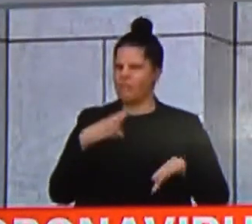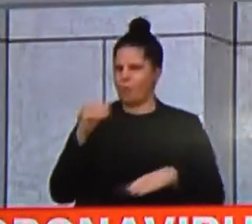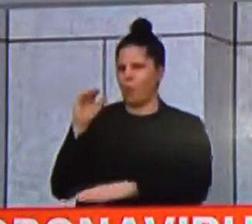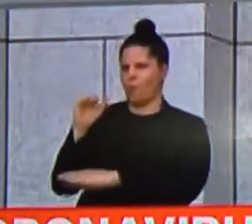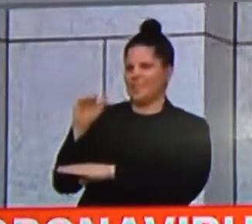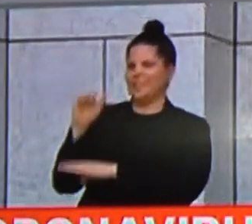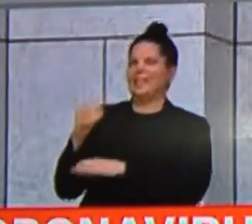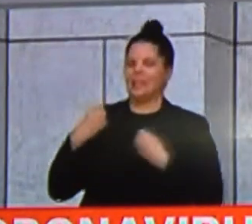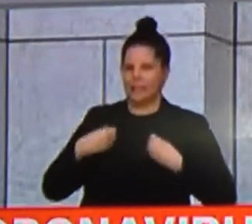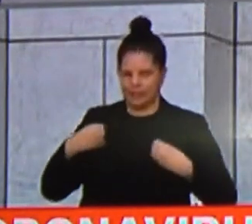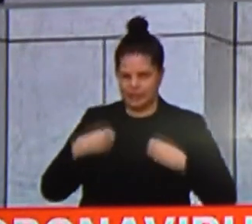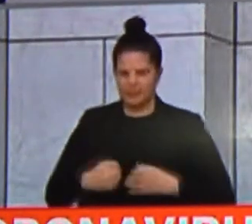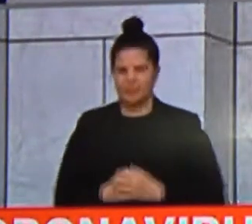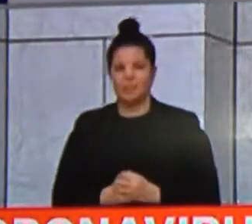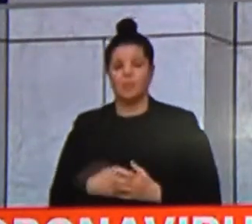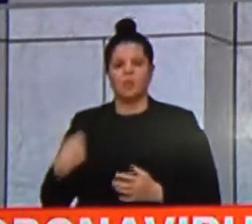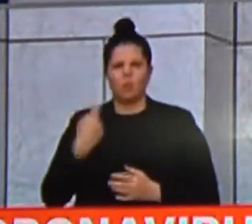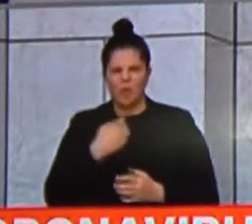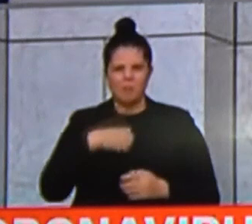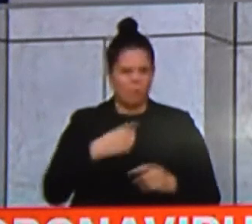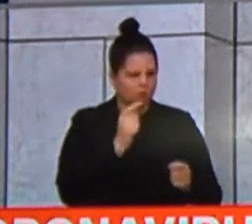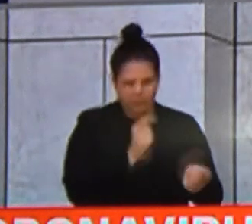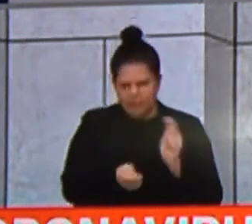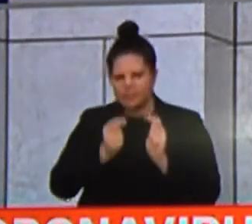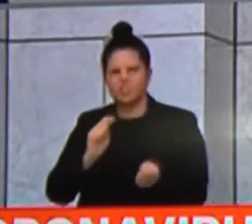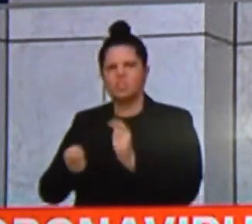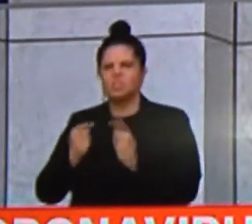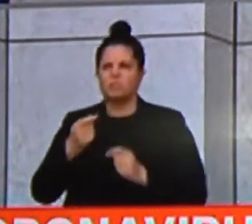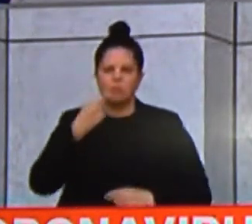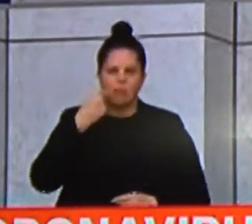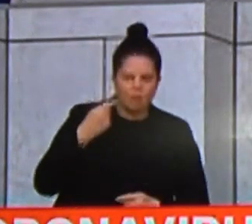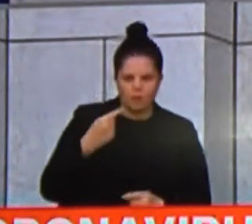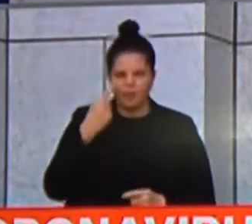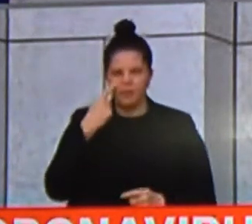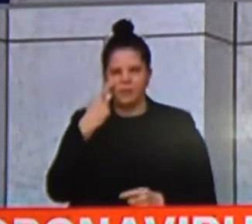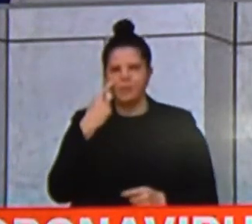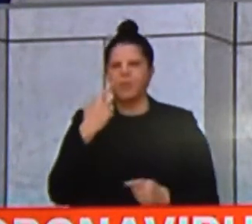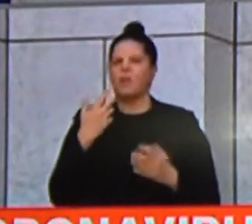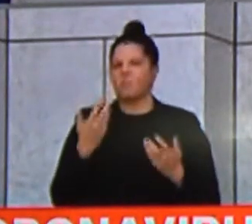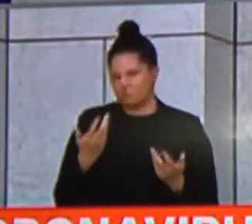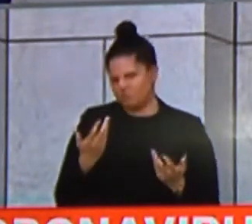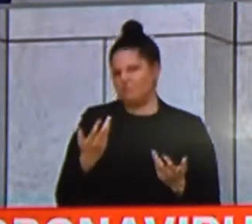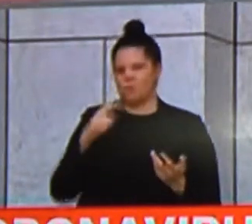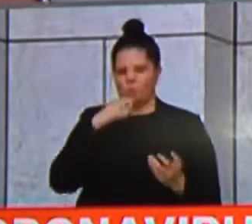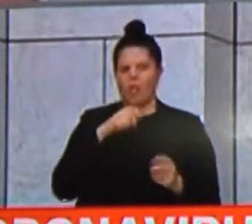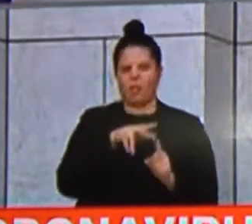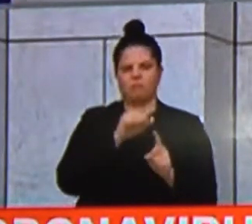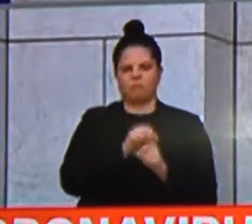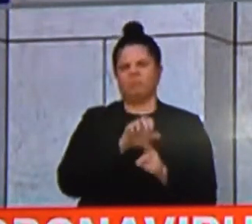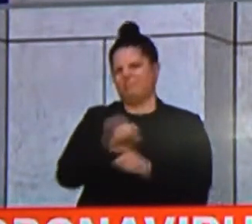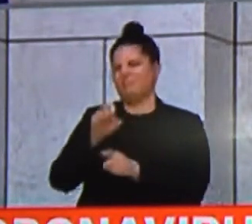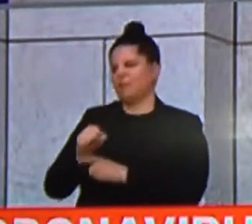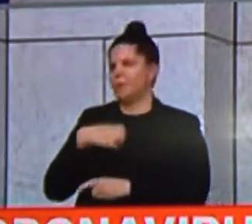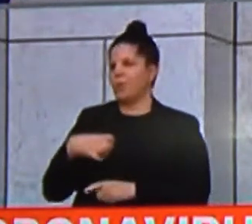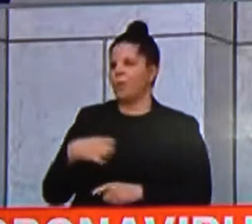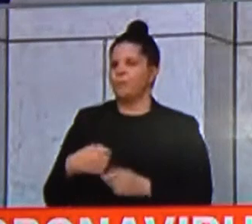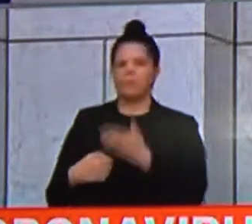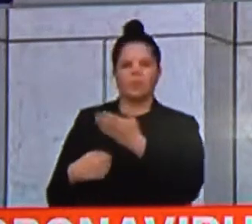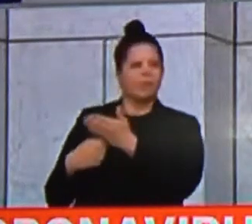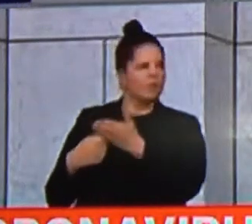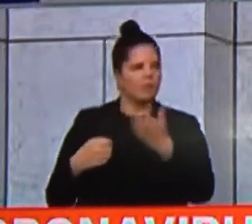keep people connected with their businesses and with their jobs. So on the other side of this, Australia can bounce back